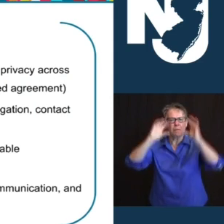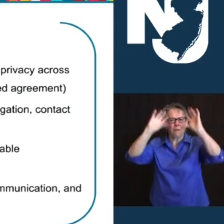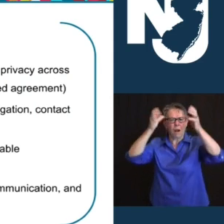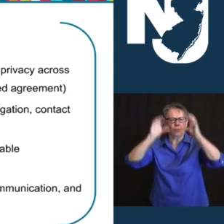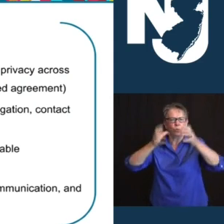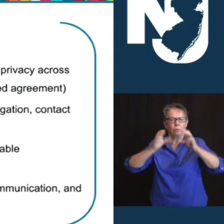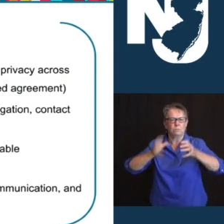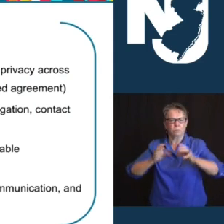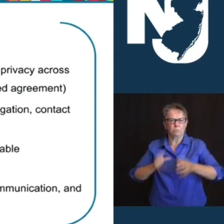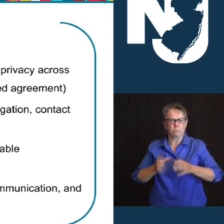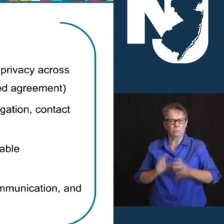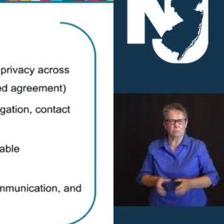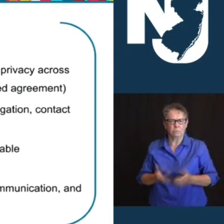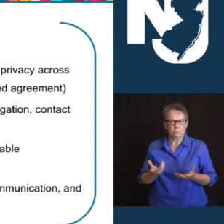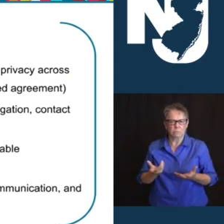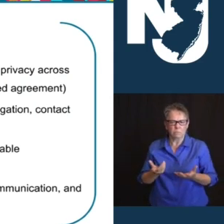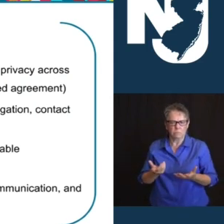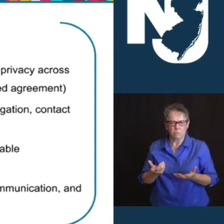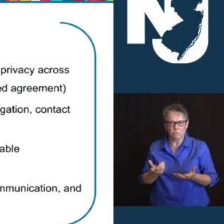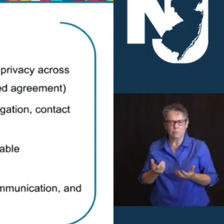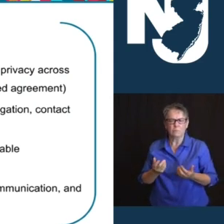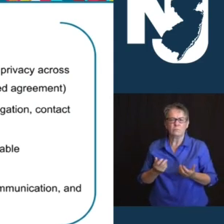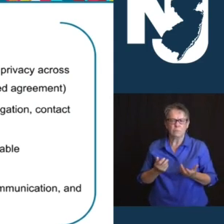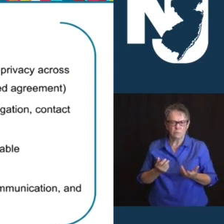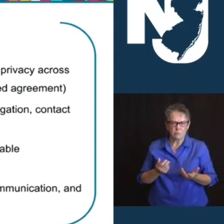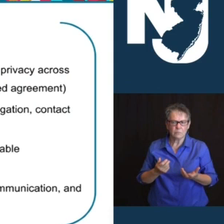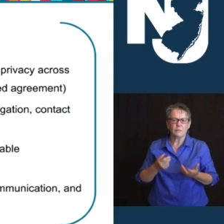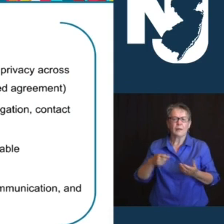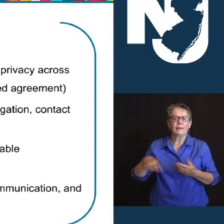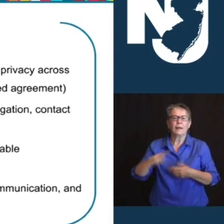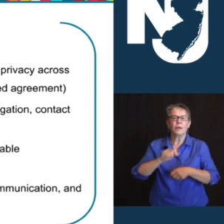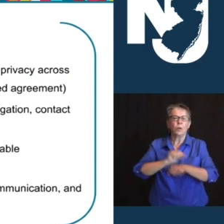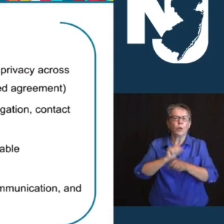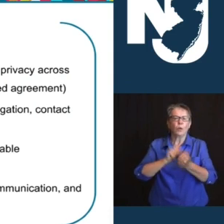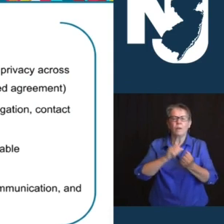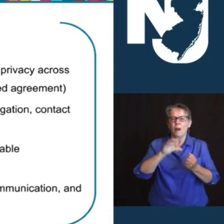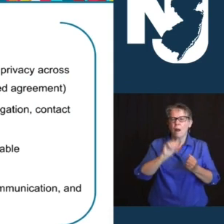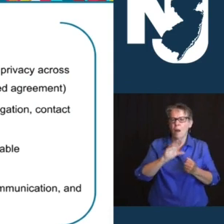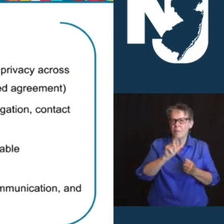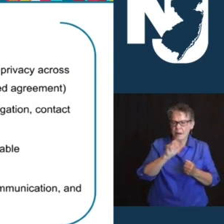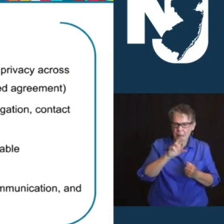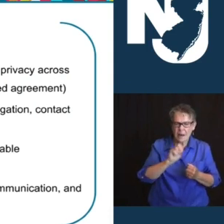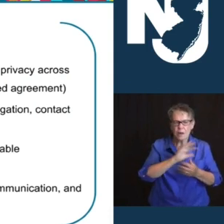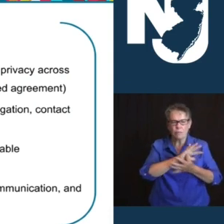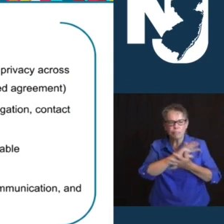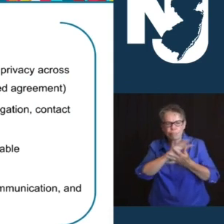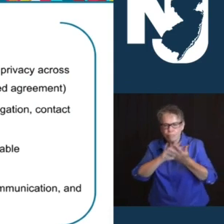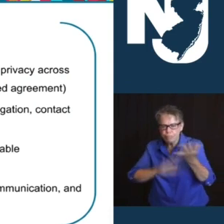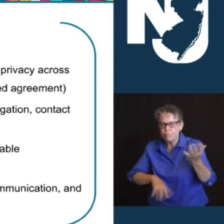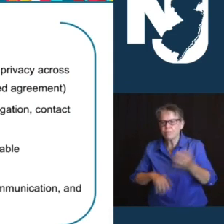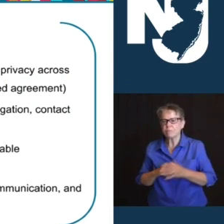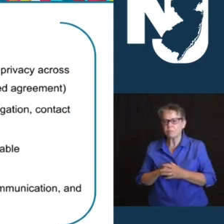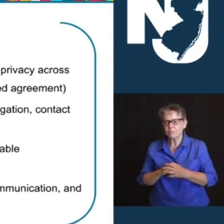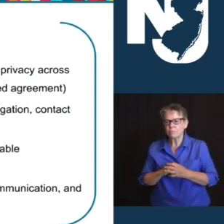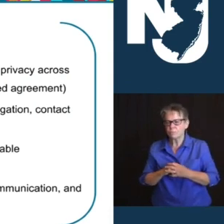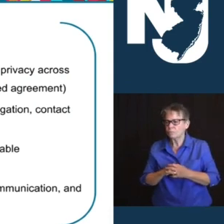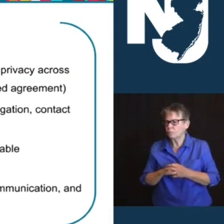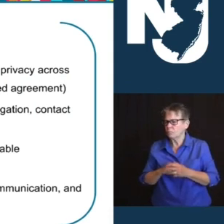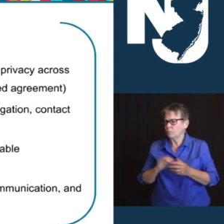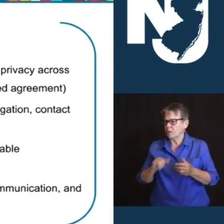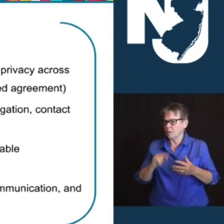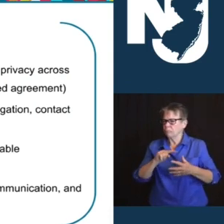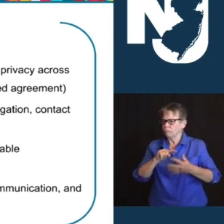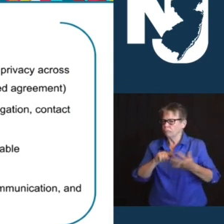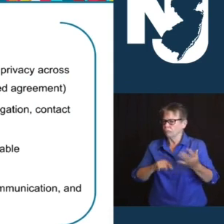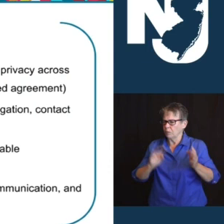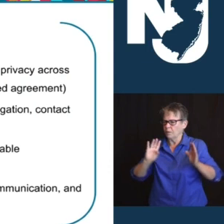training modules has a unique focus on New Jersey and is rooted in health equity and social justice.